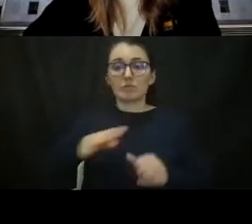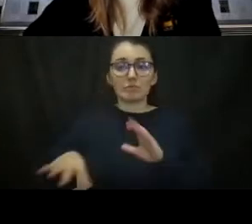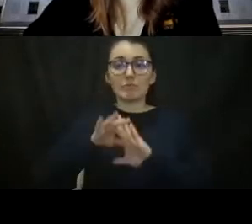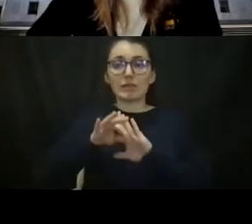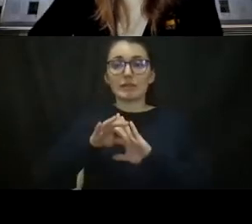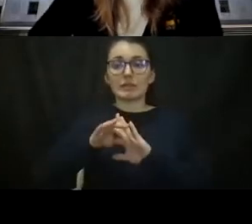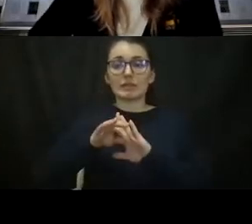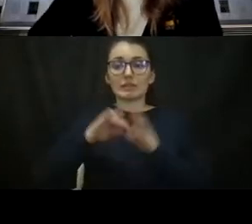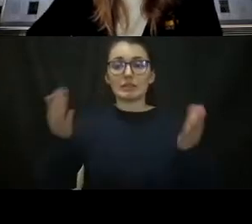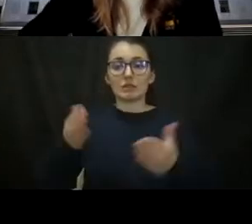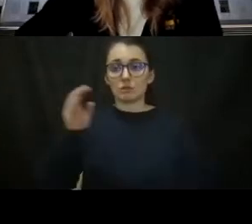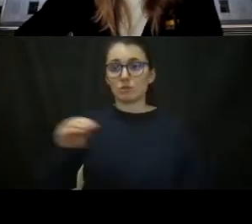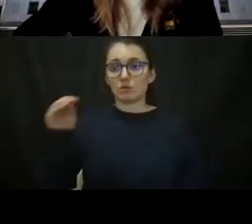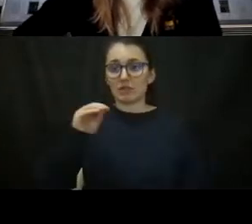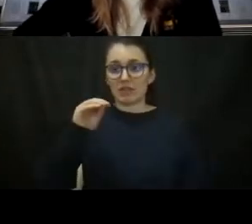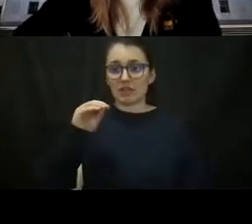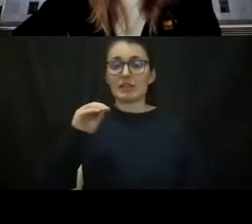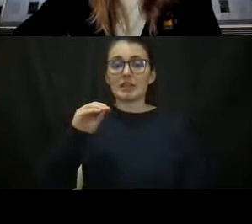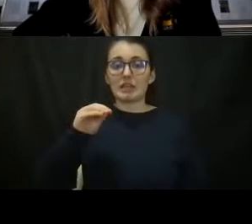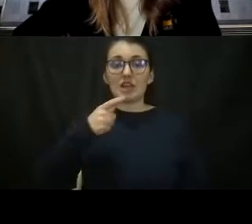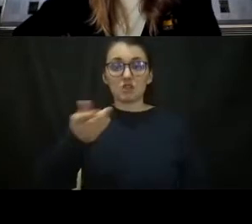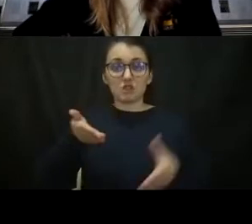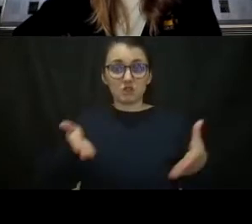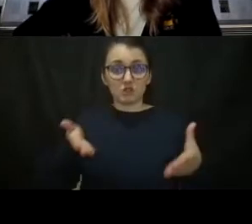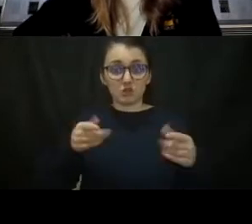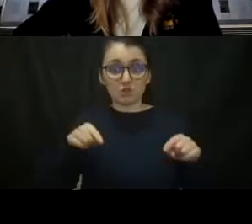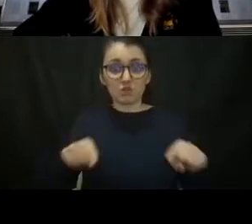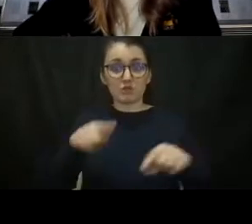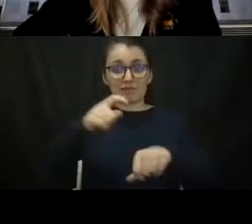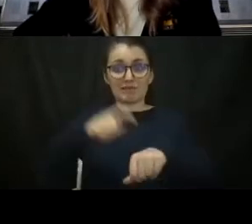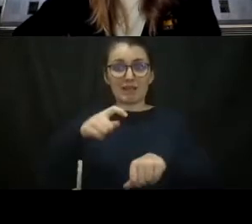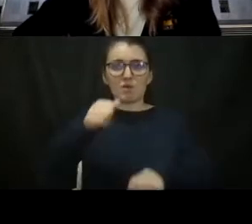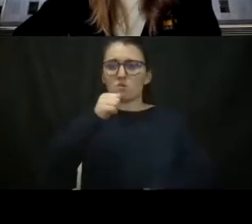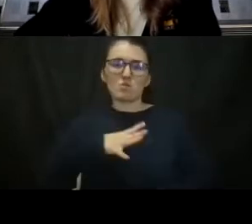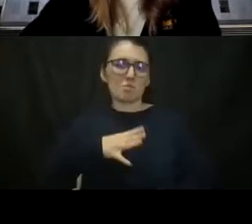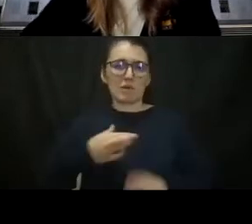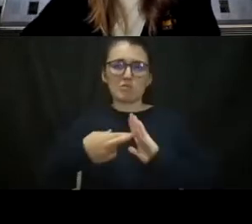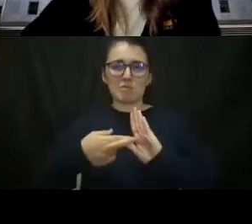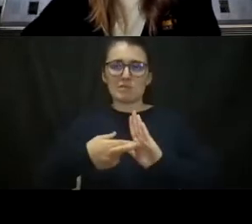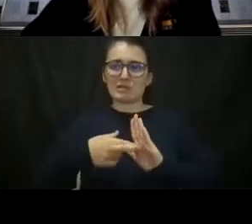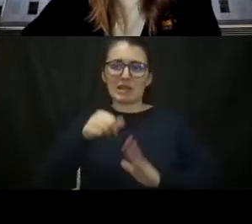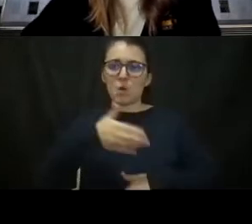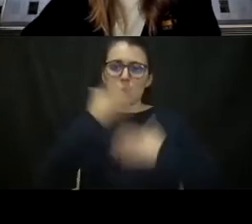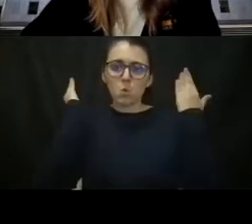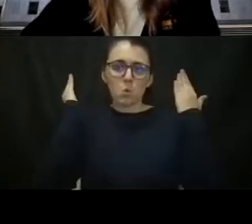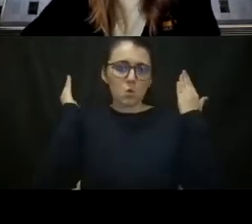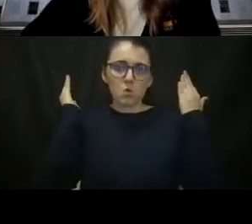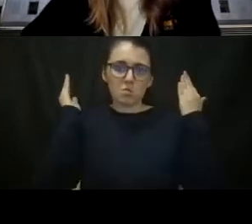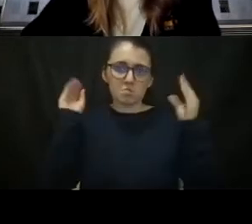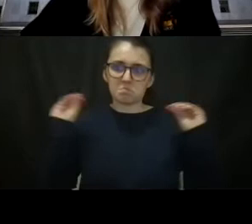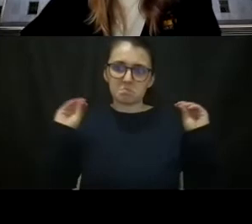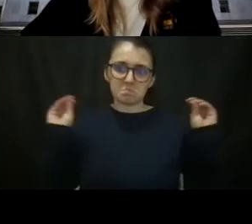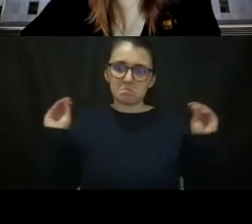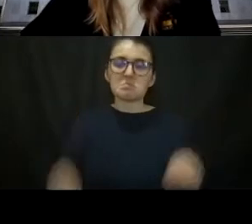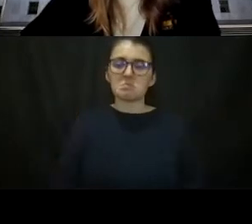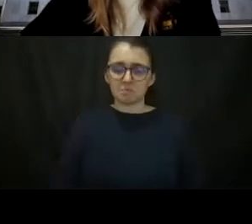Oregon. So that was pioneering in itself, because she served at a time when women were not widely represented in positions of government leadership. But